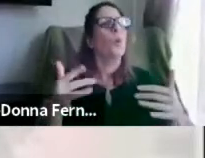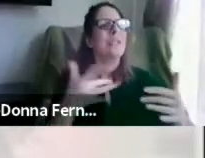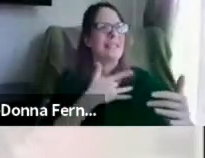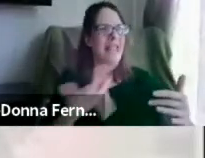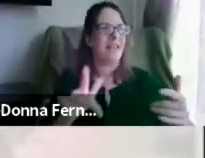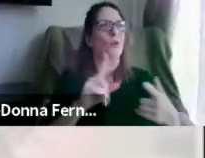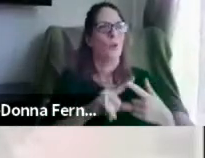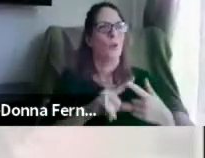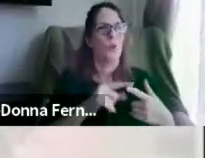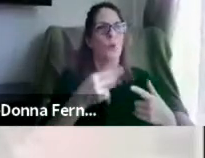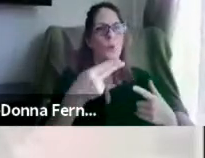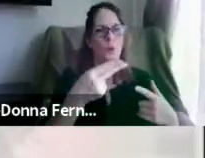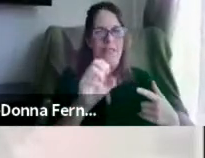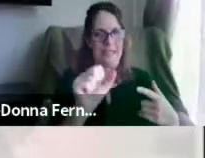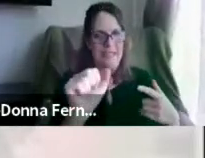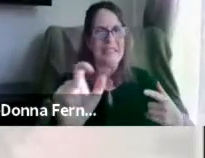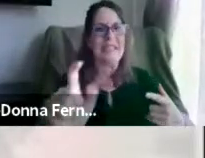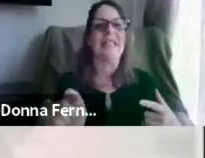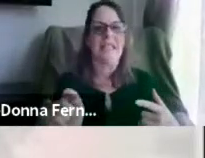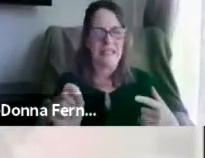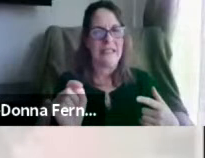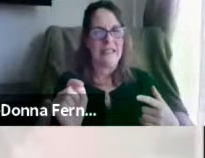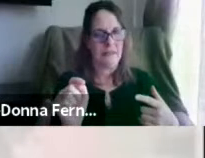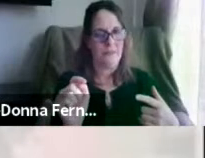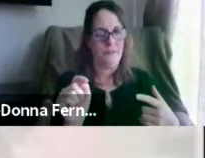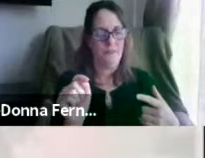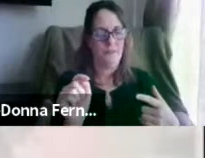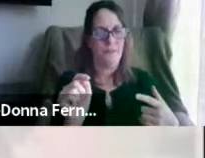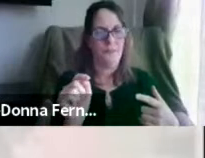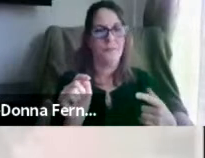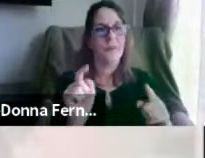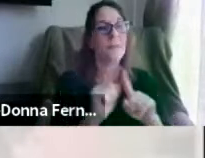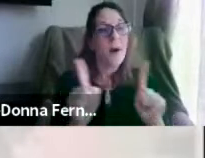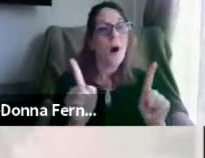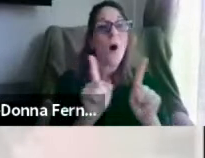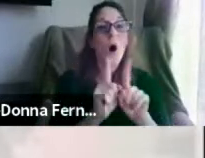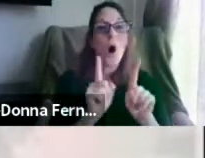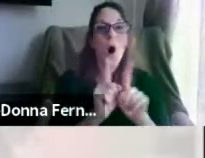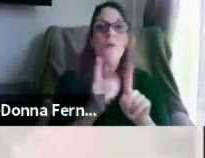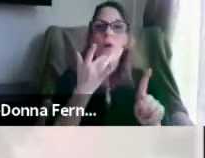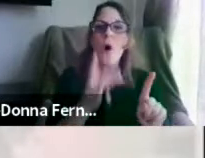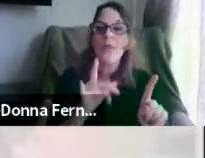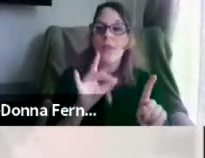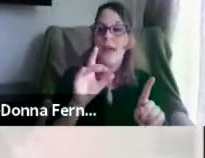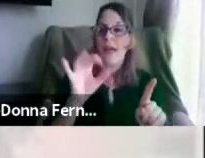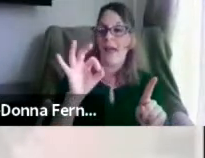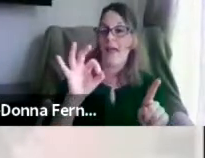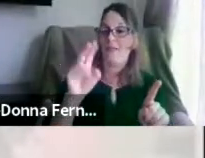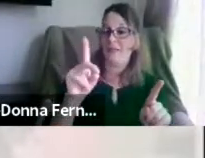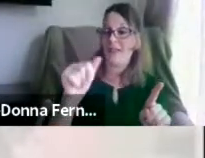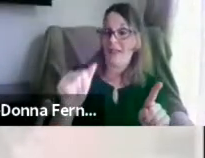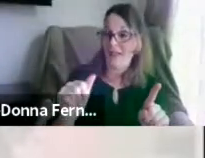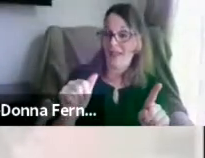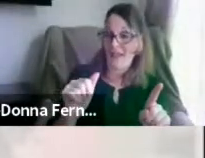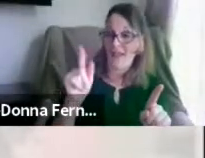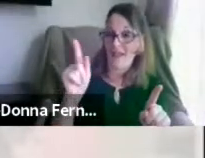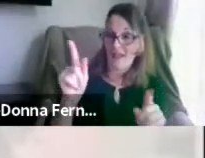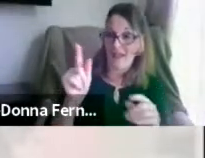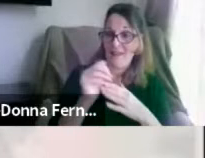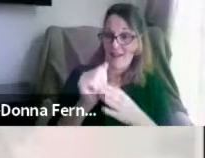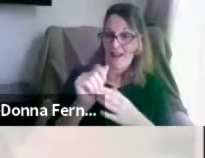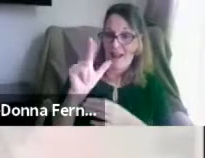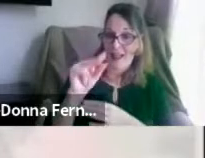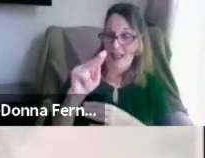beneficial for our food service industry. So also fortunate is that the FDA food code guidelines that were already